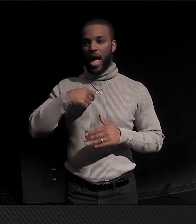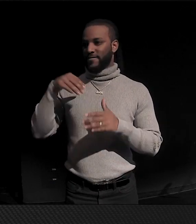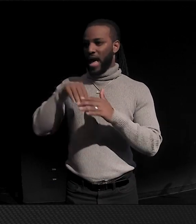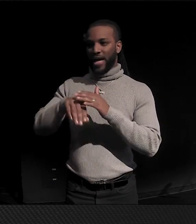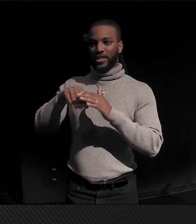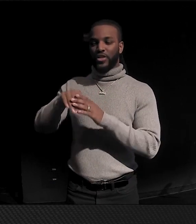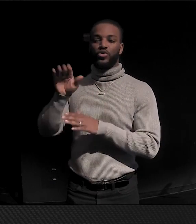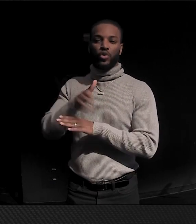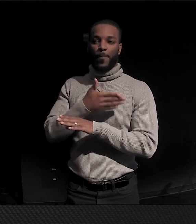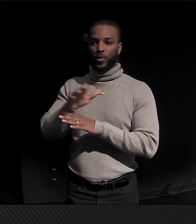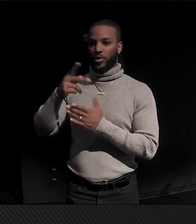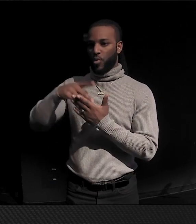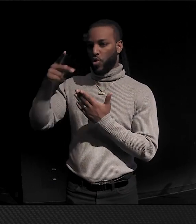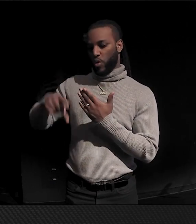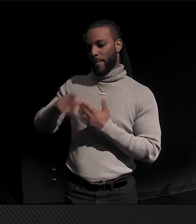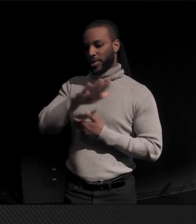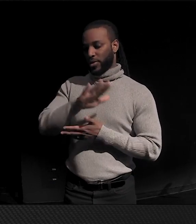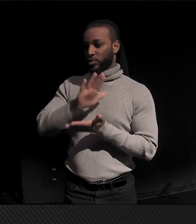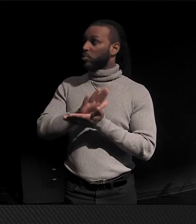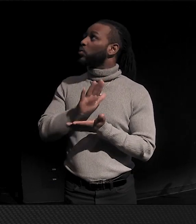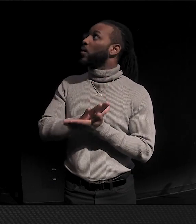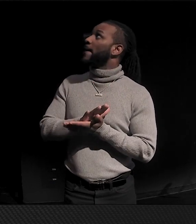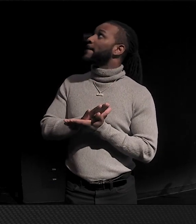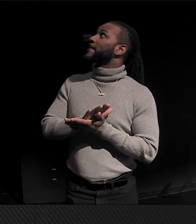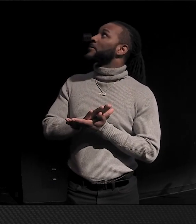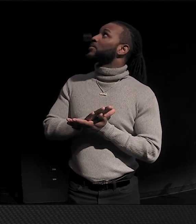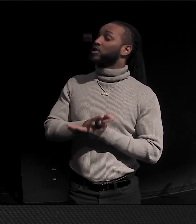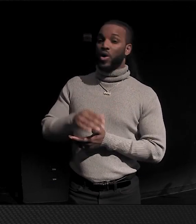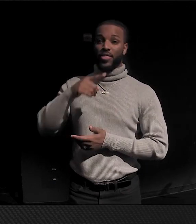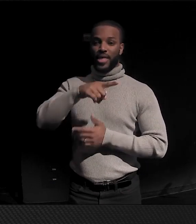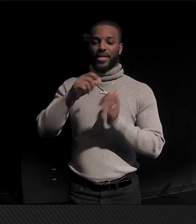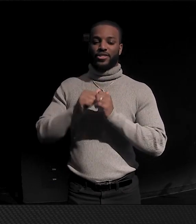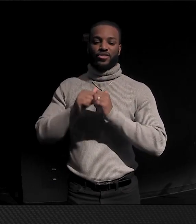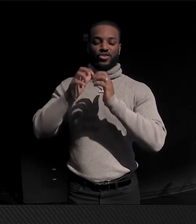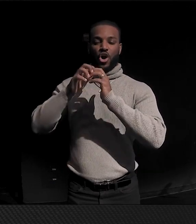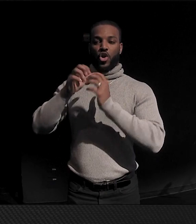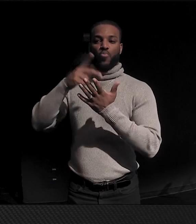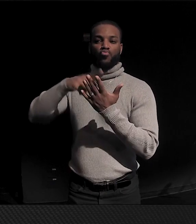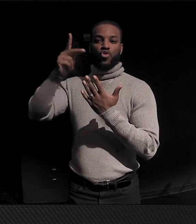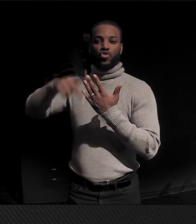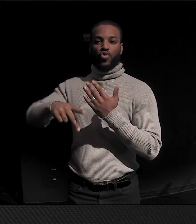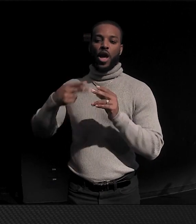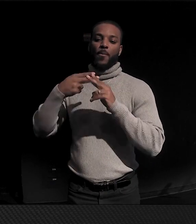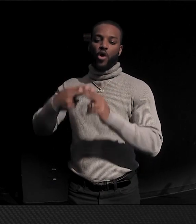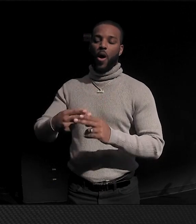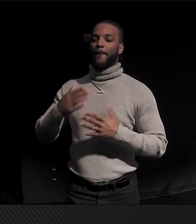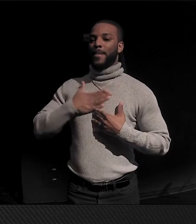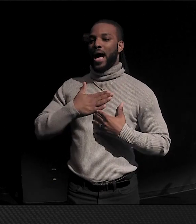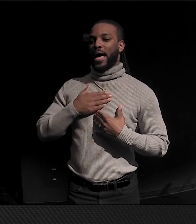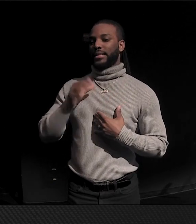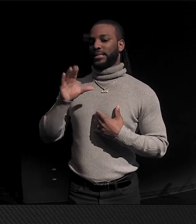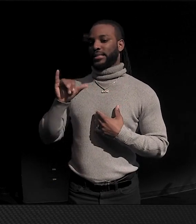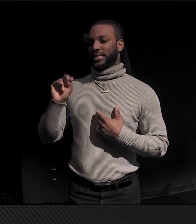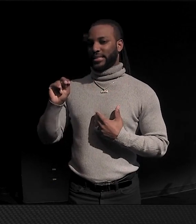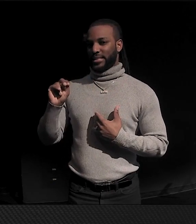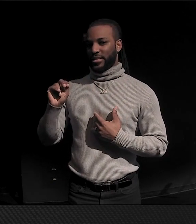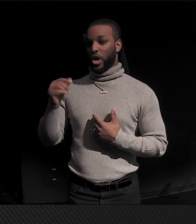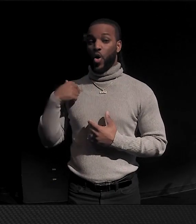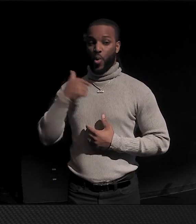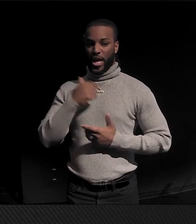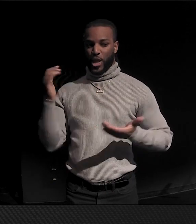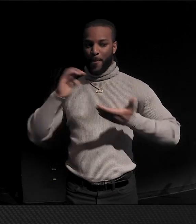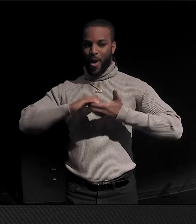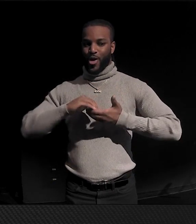to music programs in their schools. And they have started a program called My Cincy. And we get to partner with them on